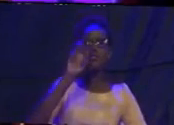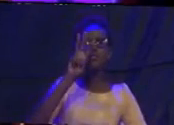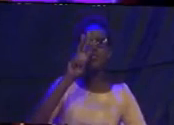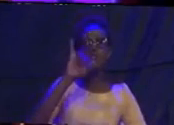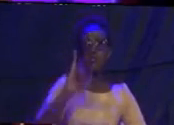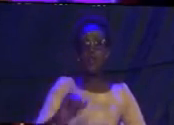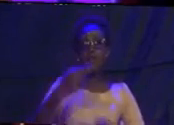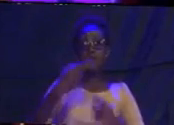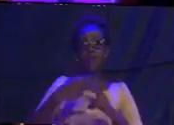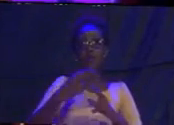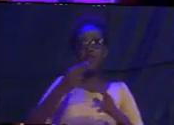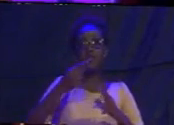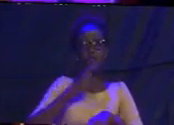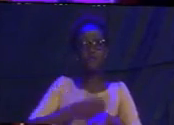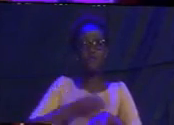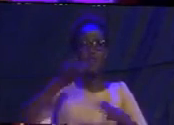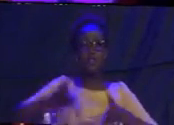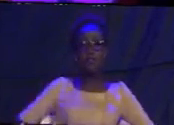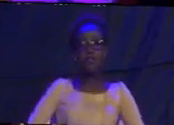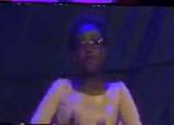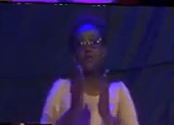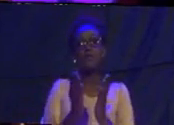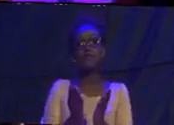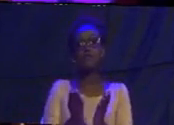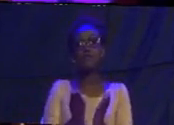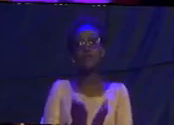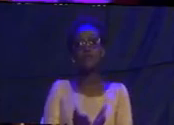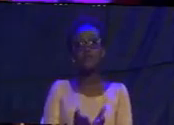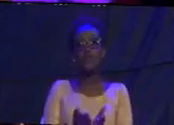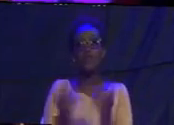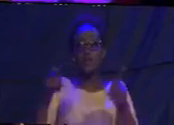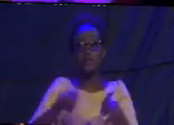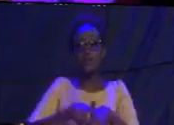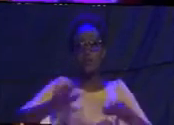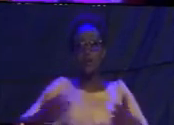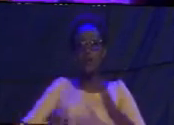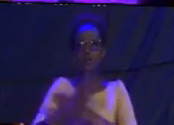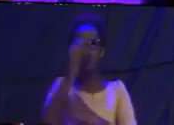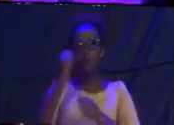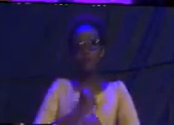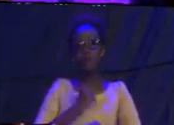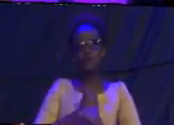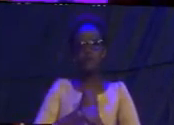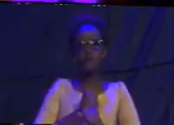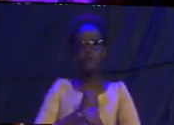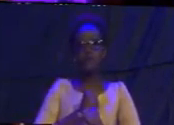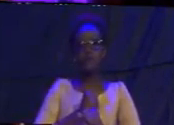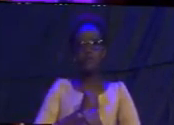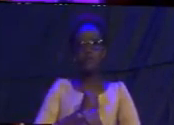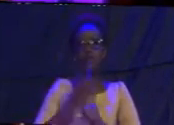God chose the tribe of Levi to be his firstborn. That's the way God